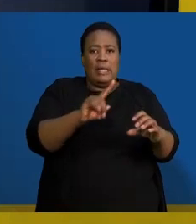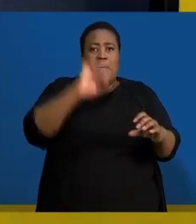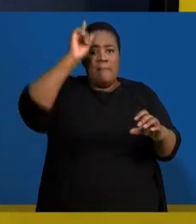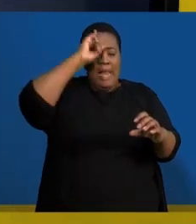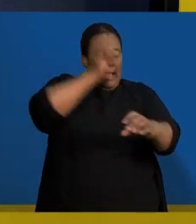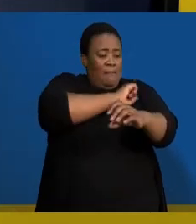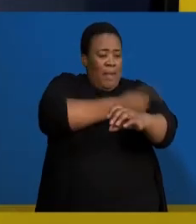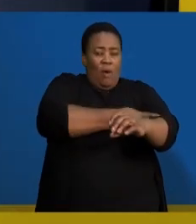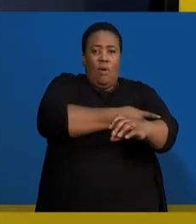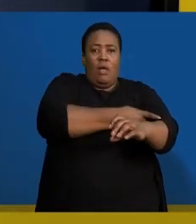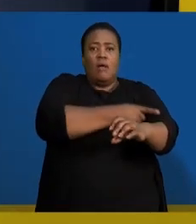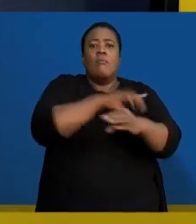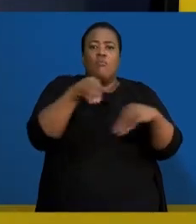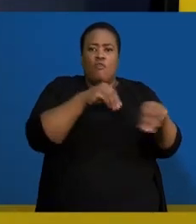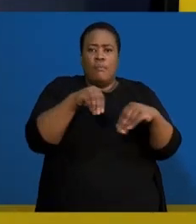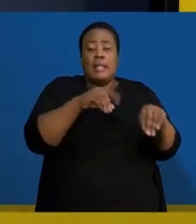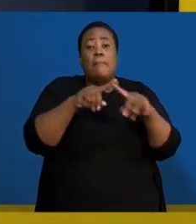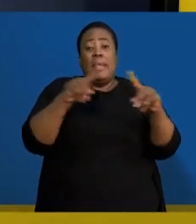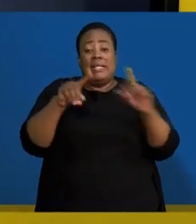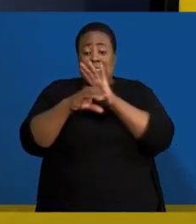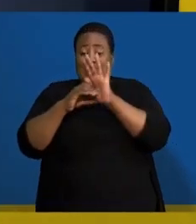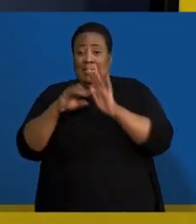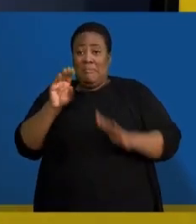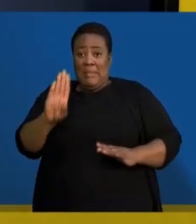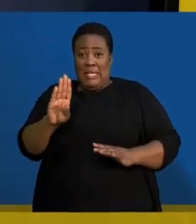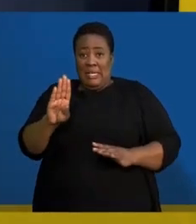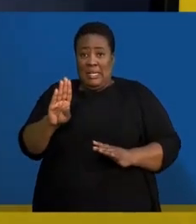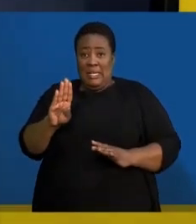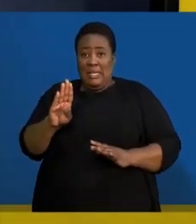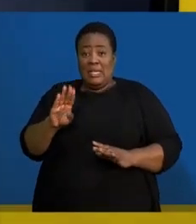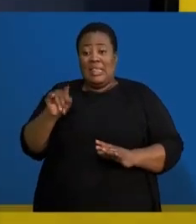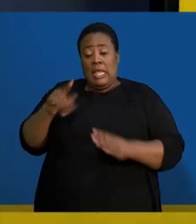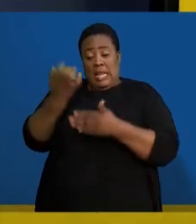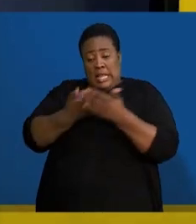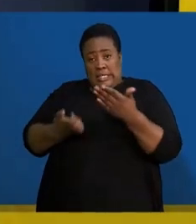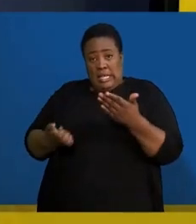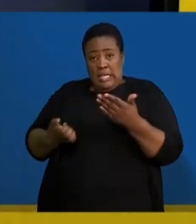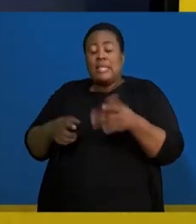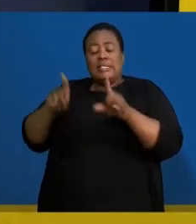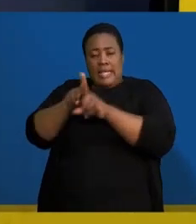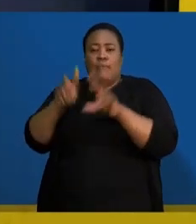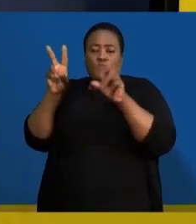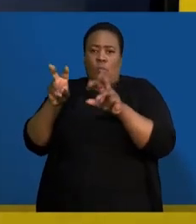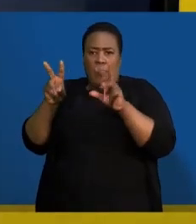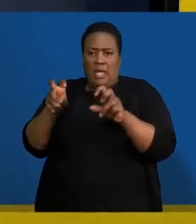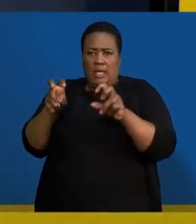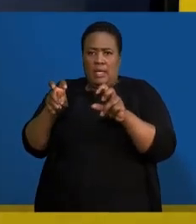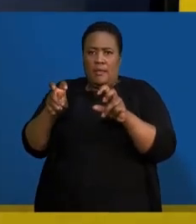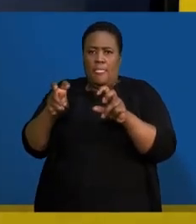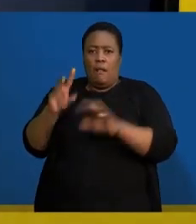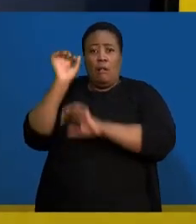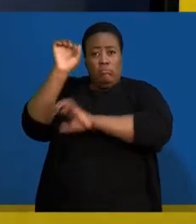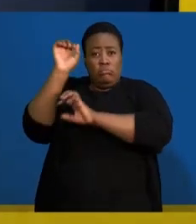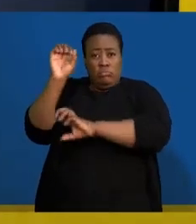movement. And then for Section B, which is the essay section, the same topic, civil society protests,